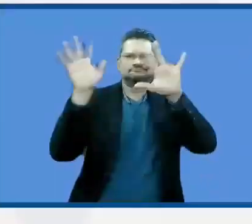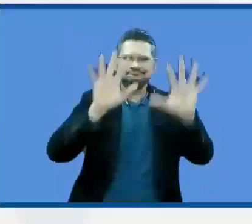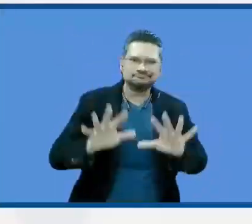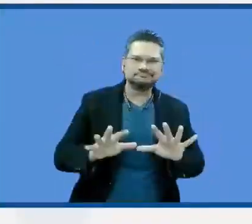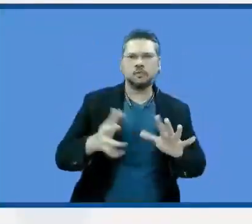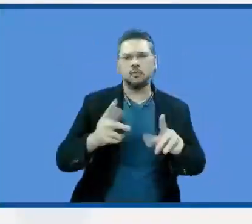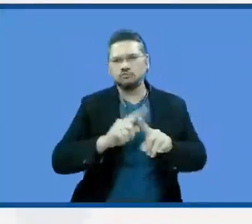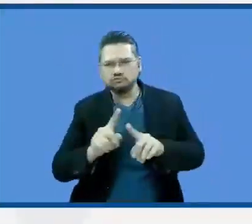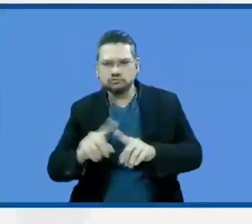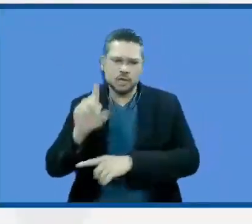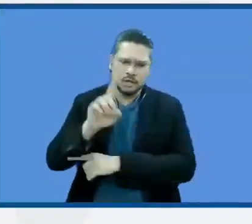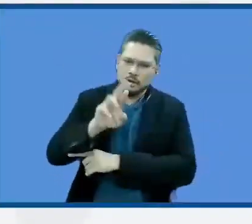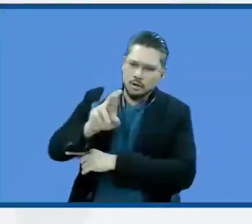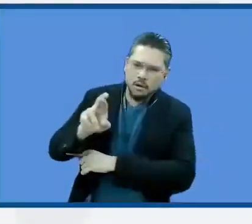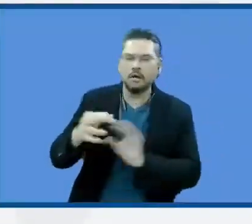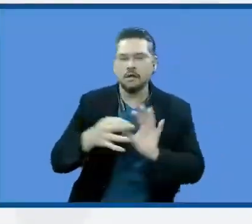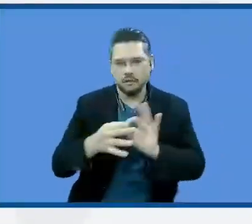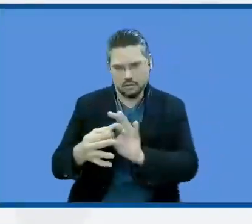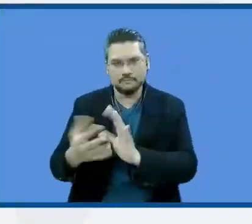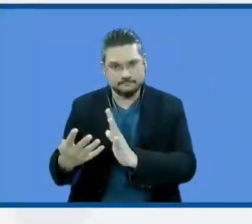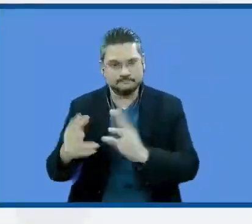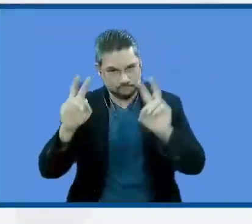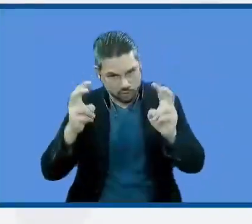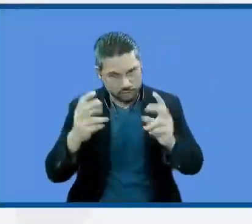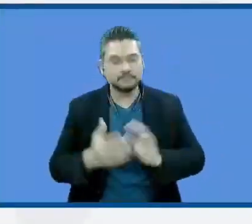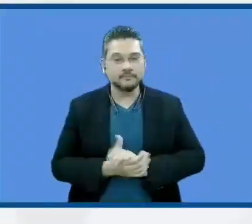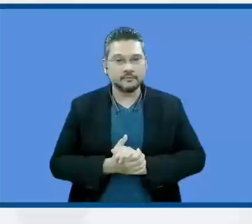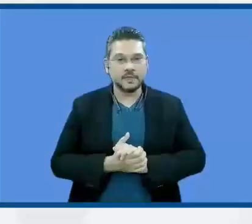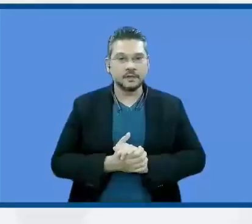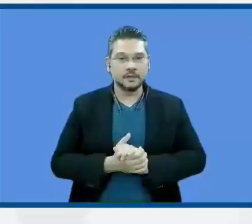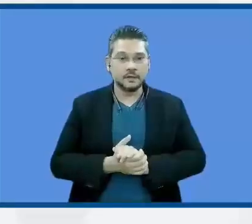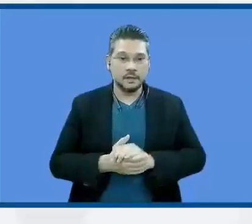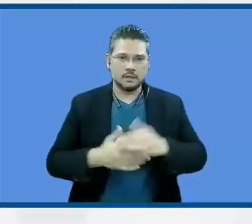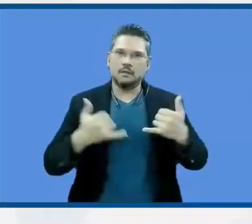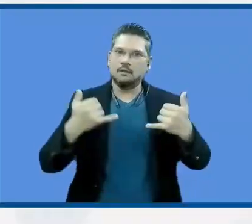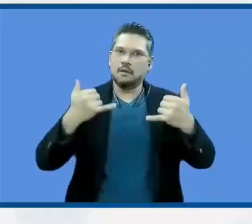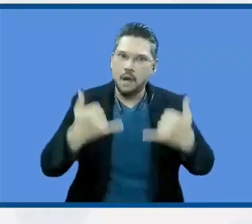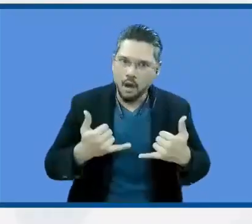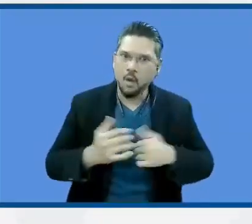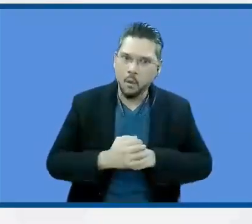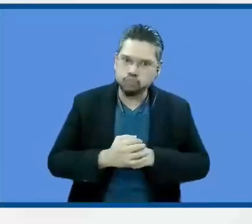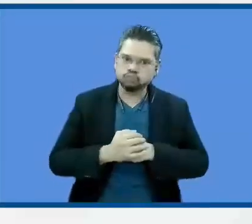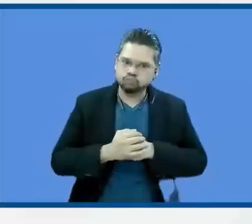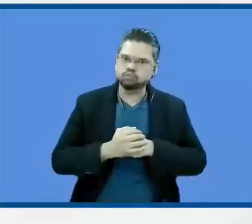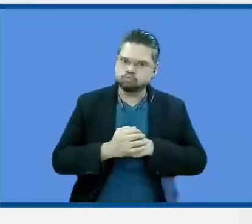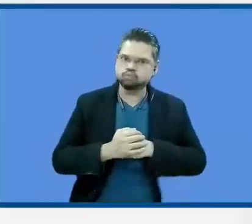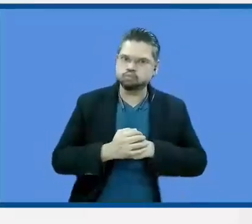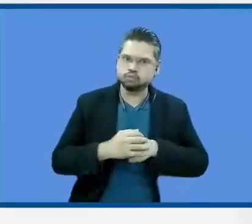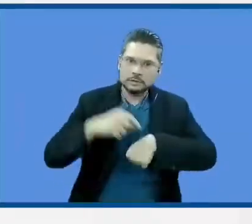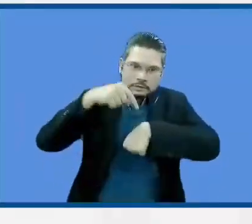reduction. En un momento crítico a nivel global, we are undergoing a critical time at the